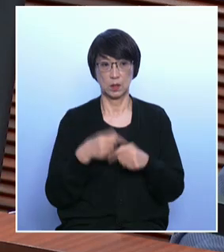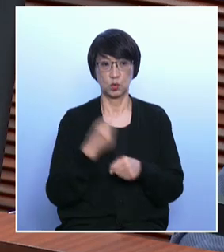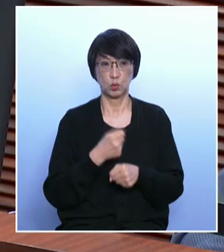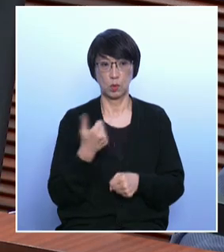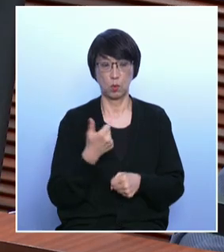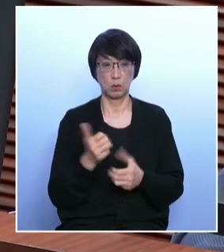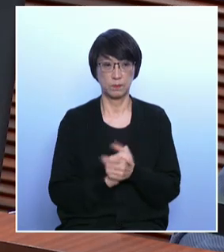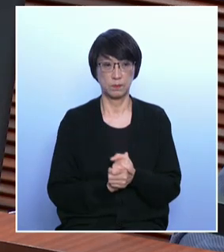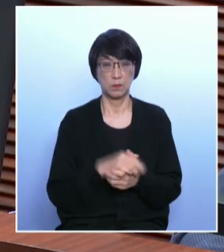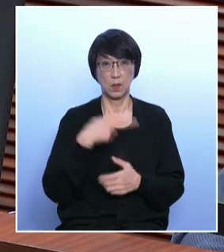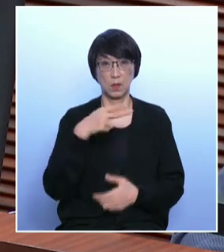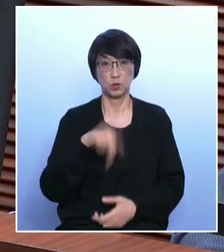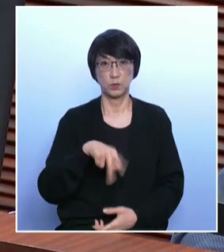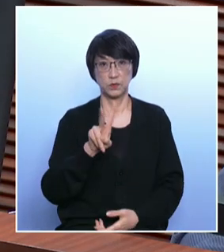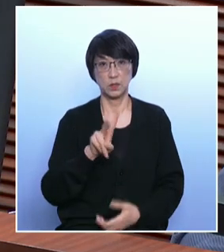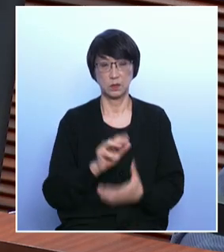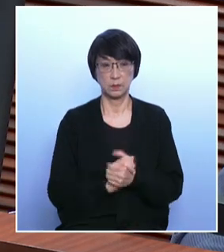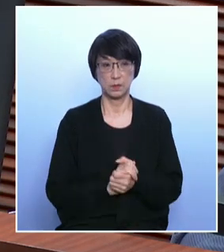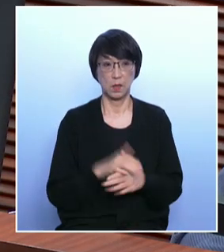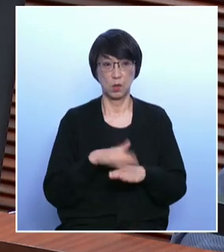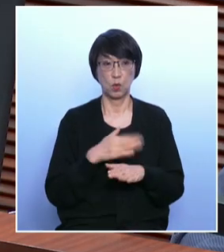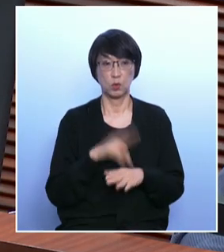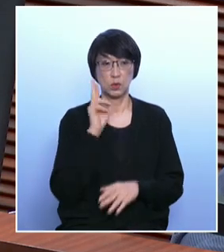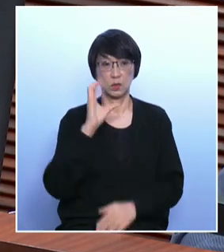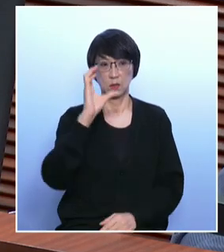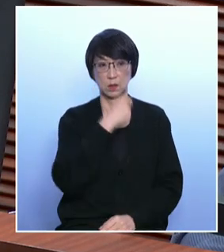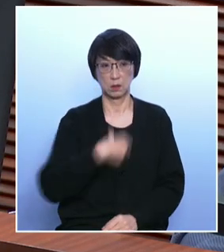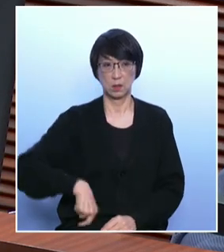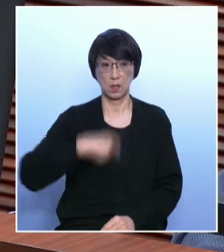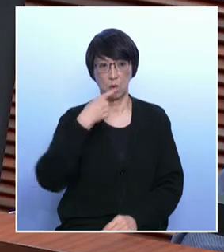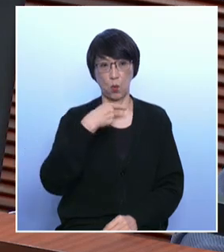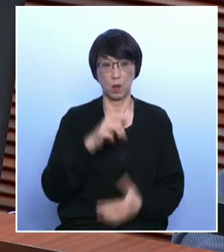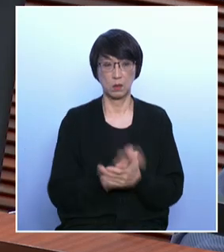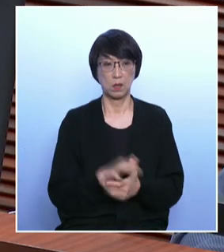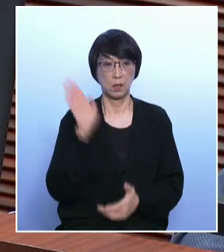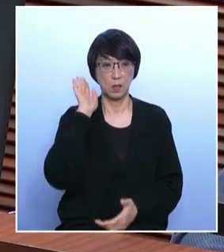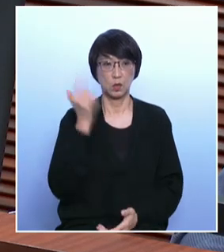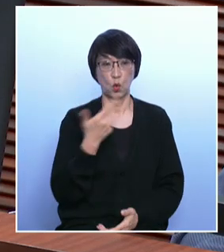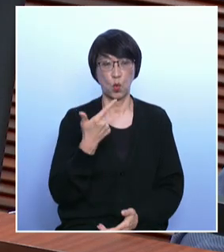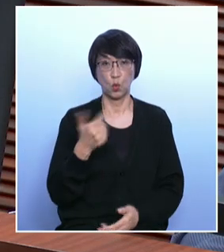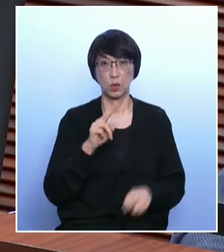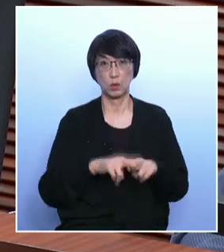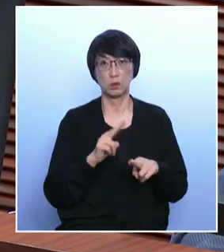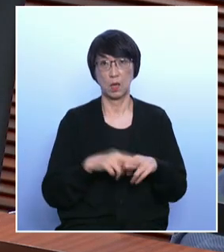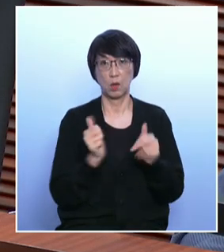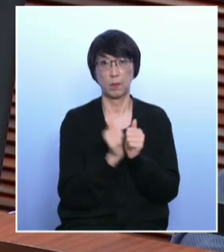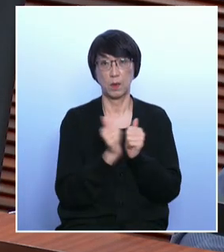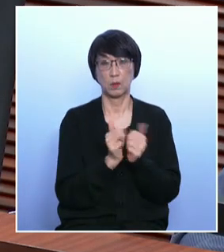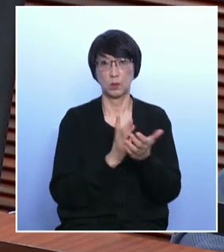Now, vaccinating our students for prevention of disease, of course, we will support you. Now,